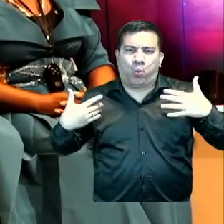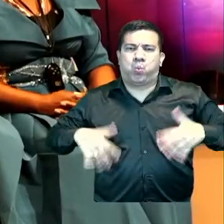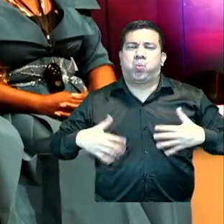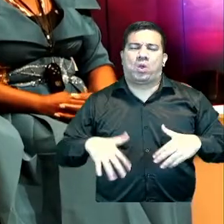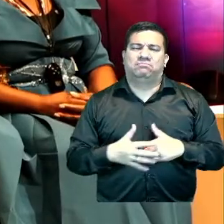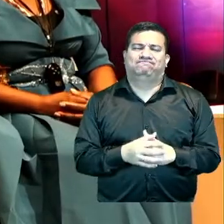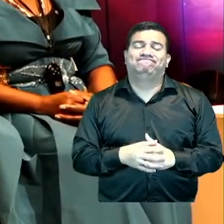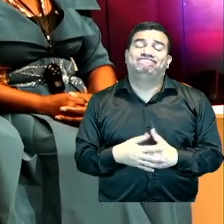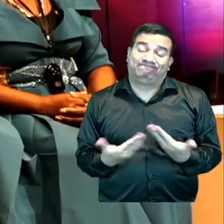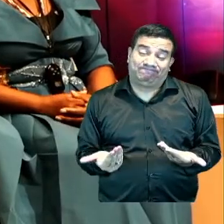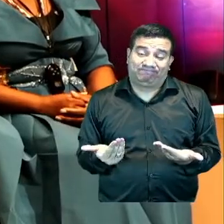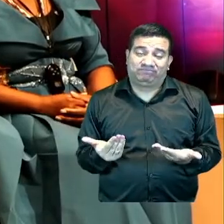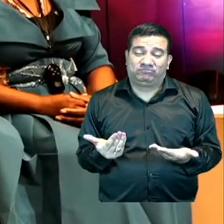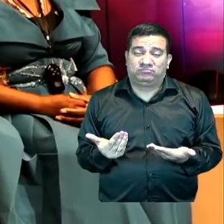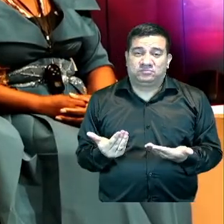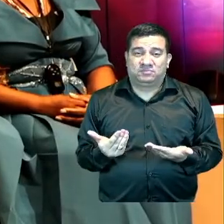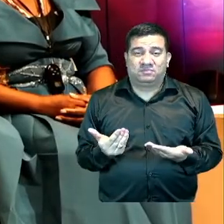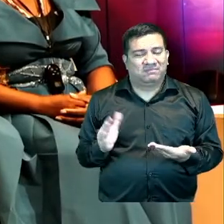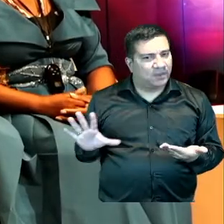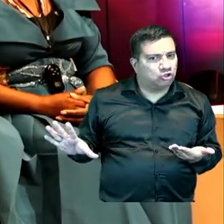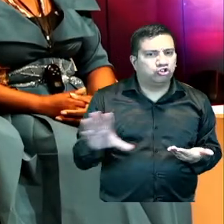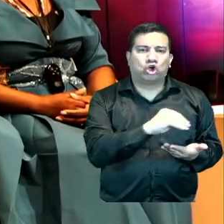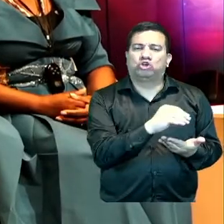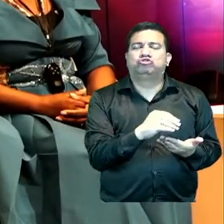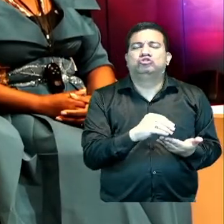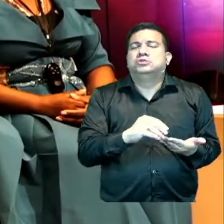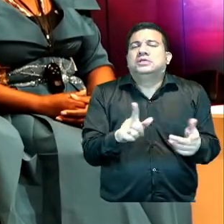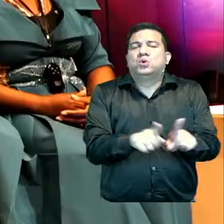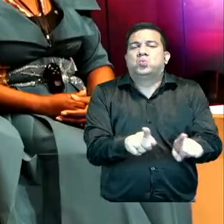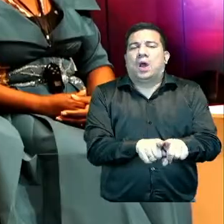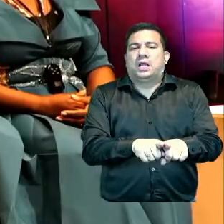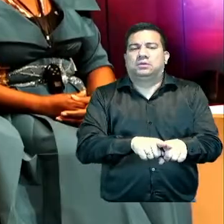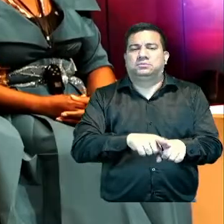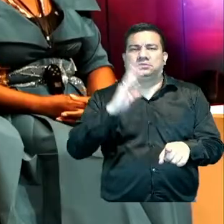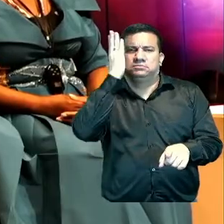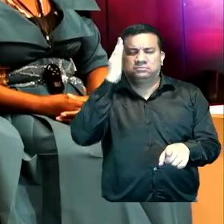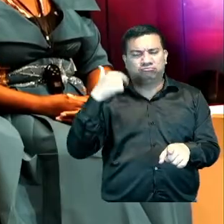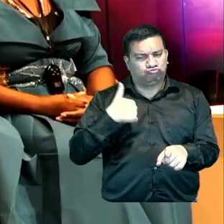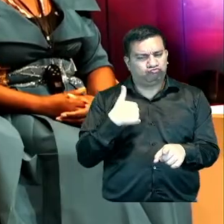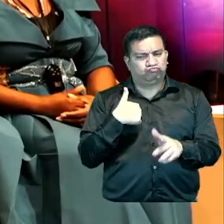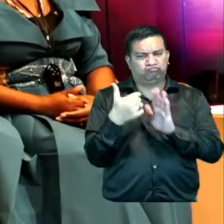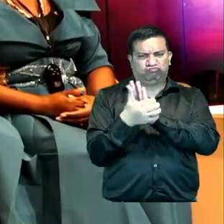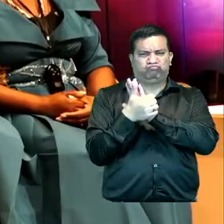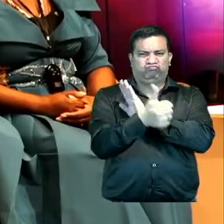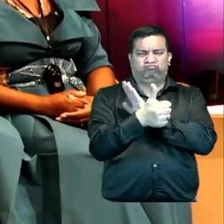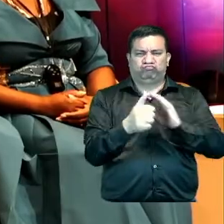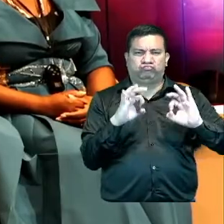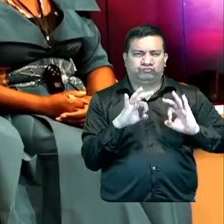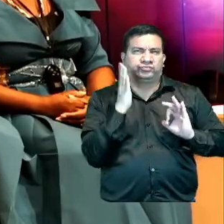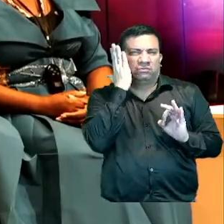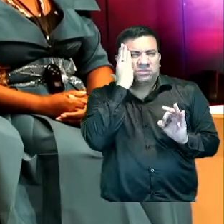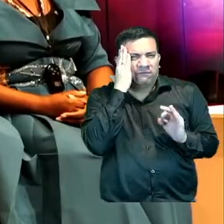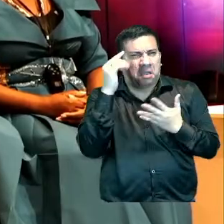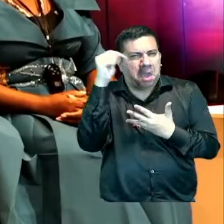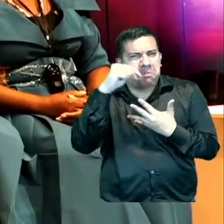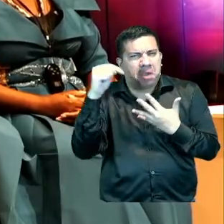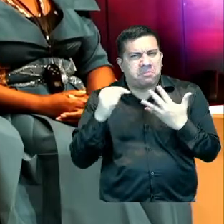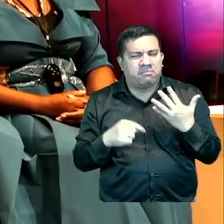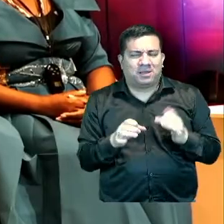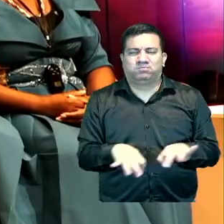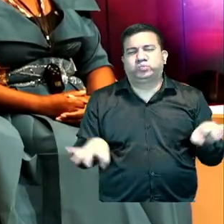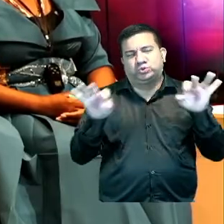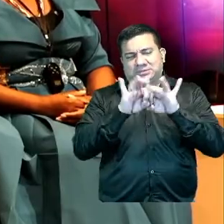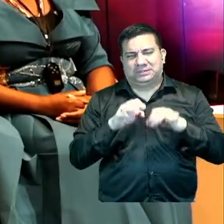And regardless of where we are, we all have to discover our talent.